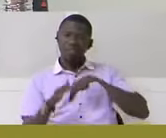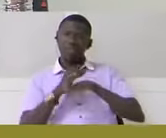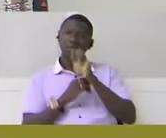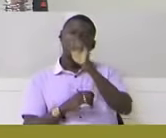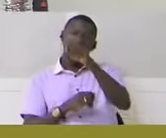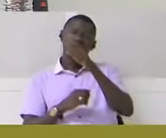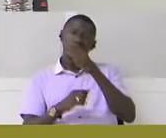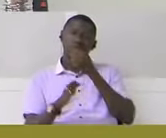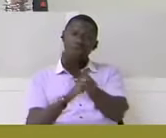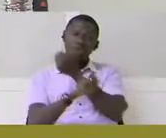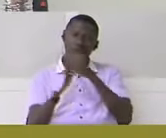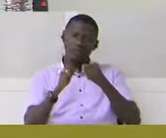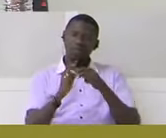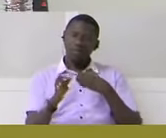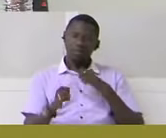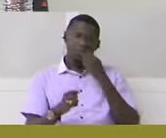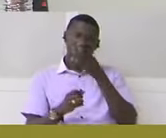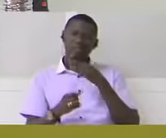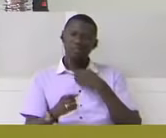difficult situation to